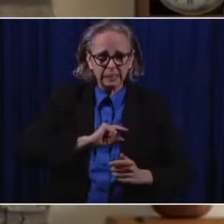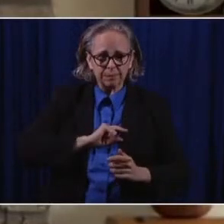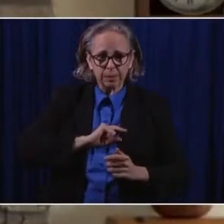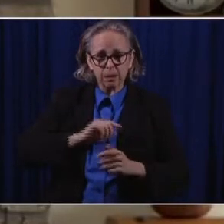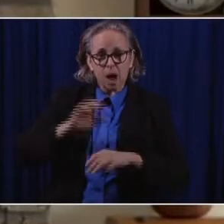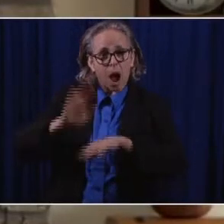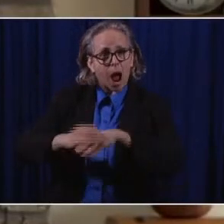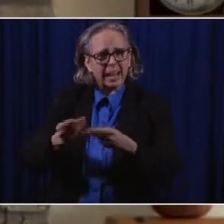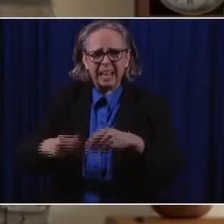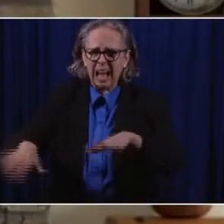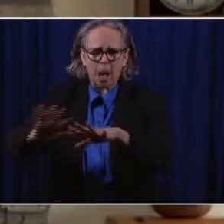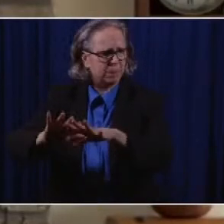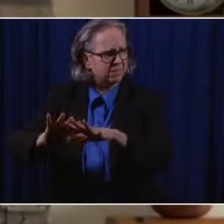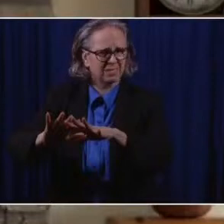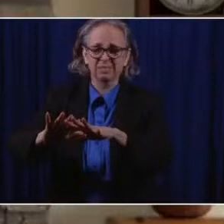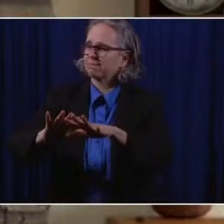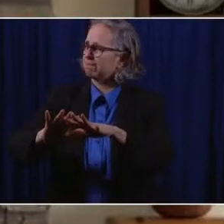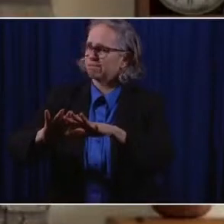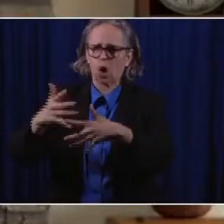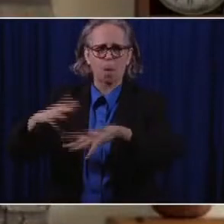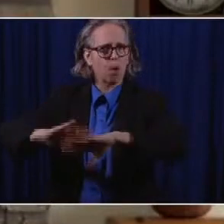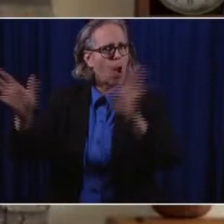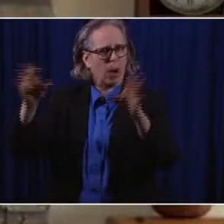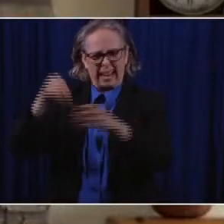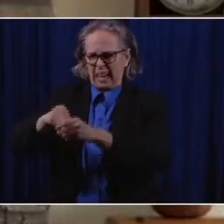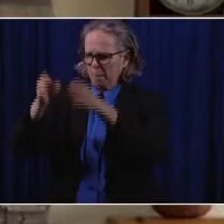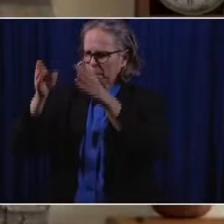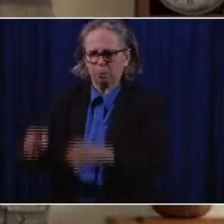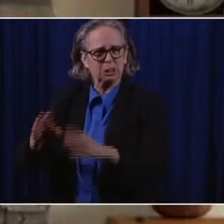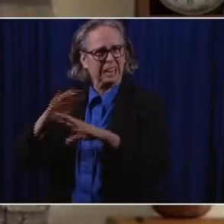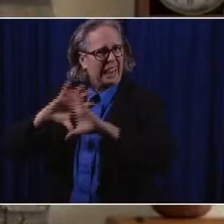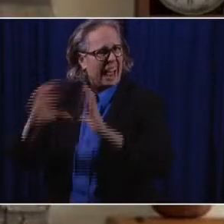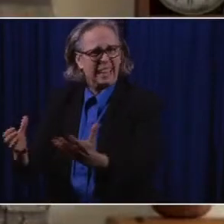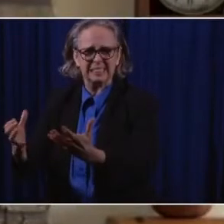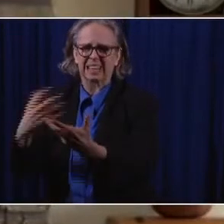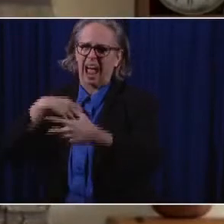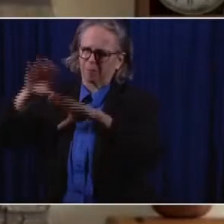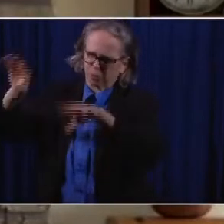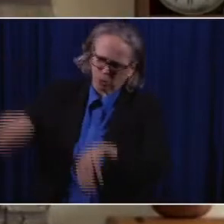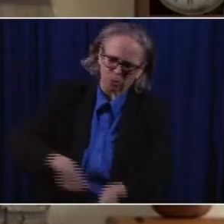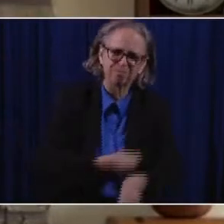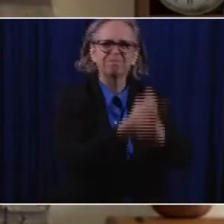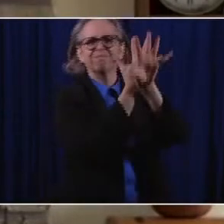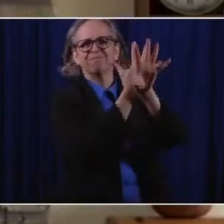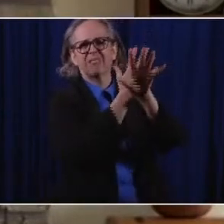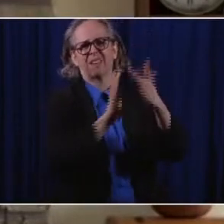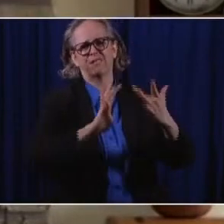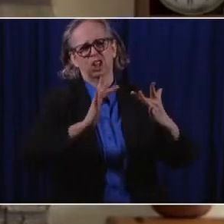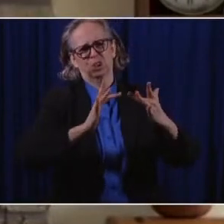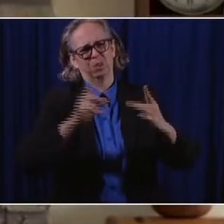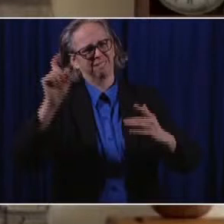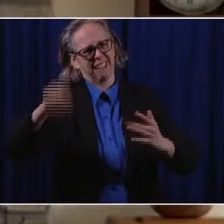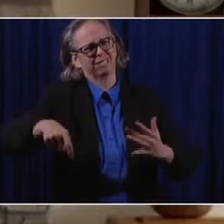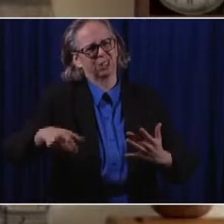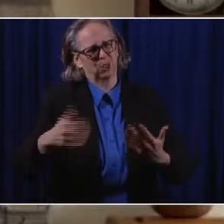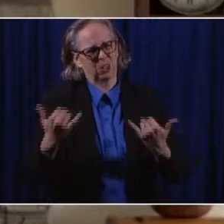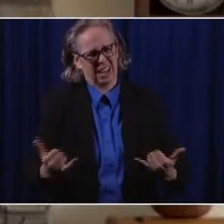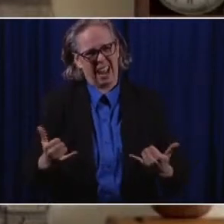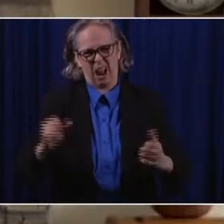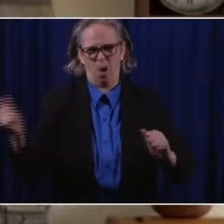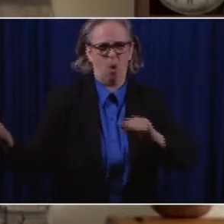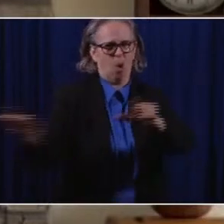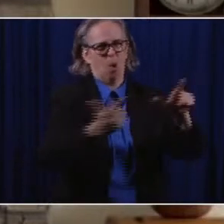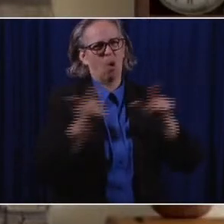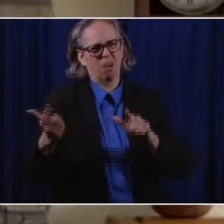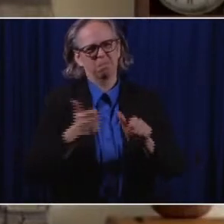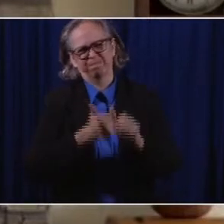great, where they need to be in person. But the bulk of the students will be going home, will not be coming back to